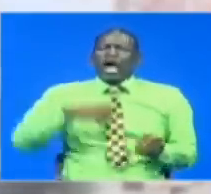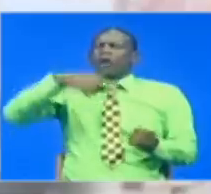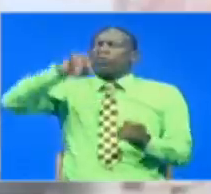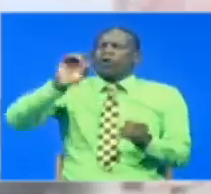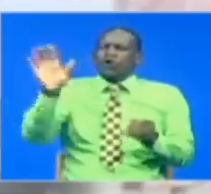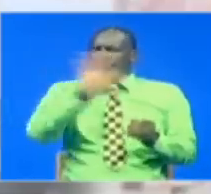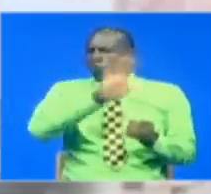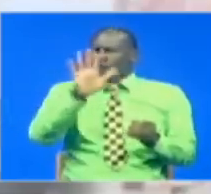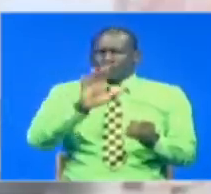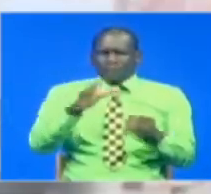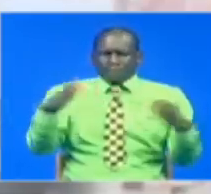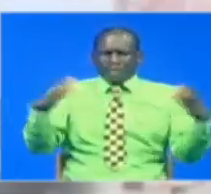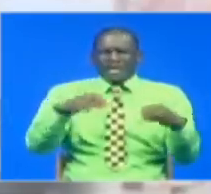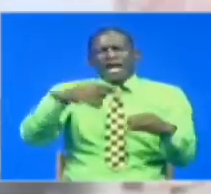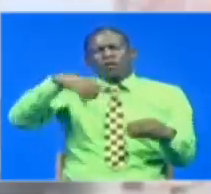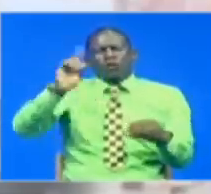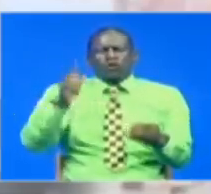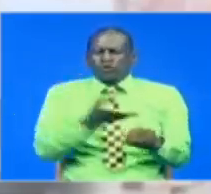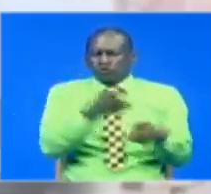Kawashinda kabisa.